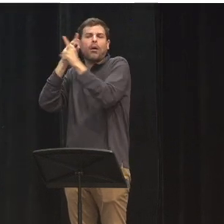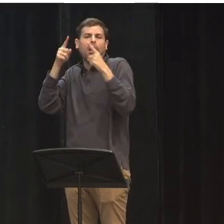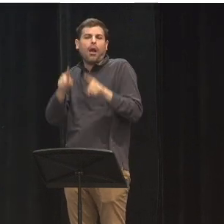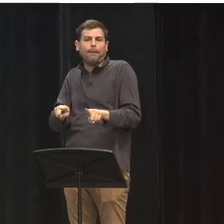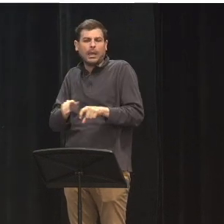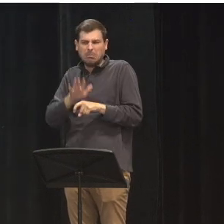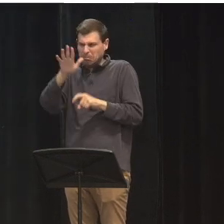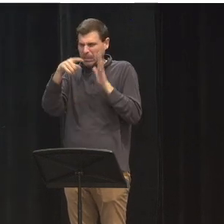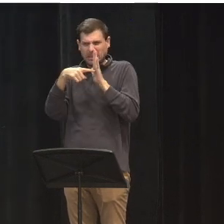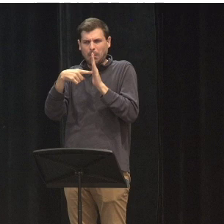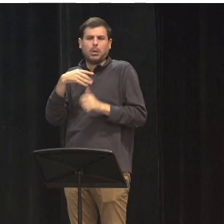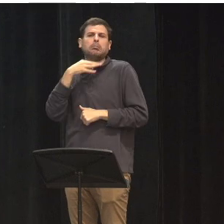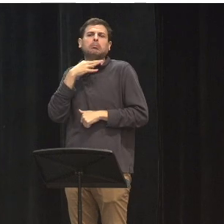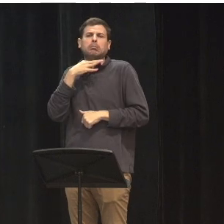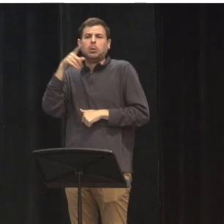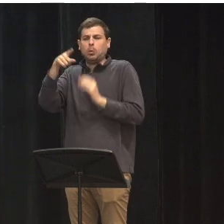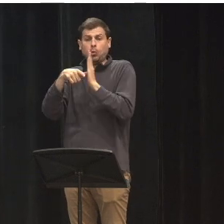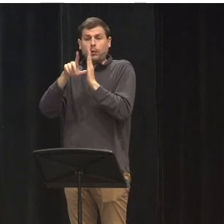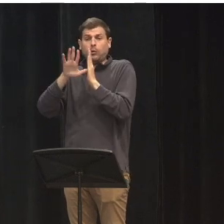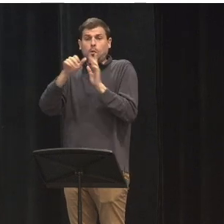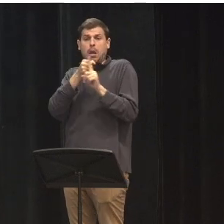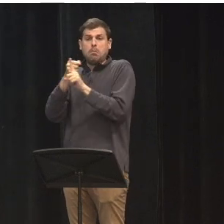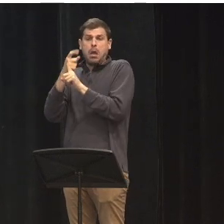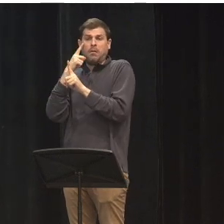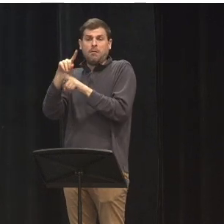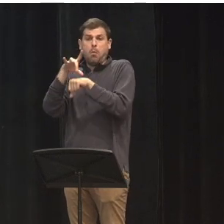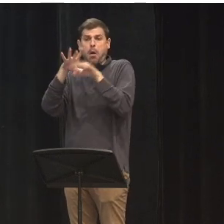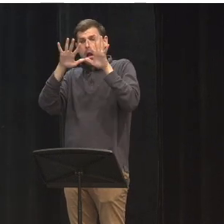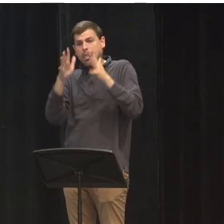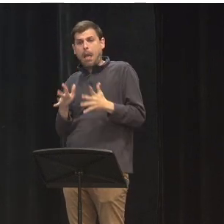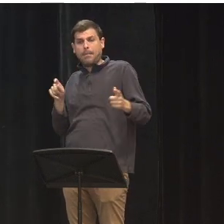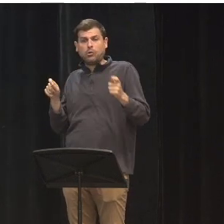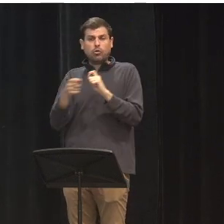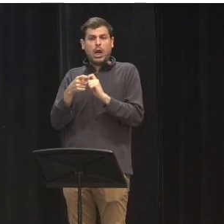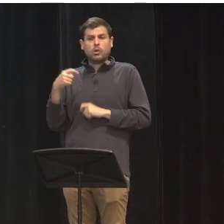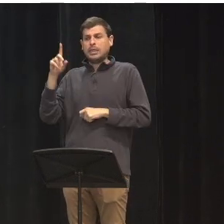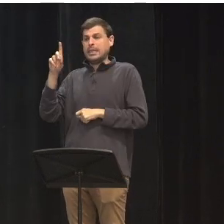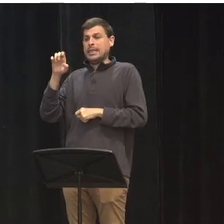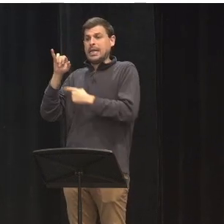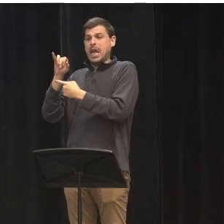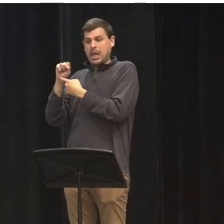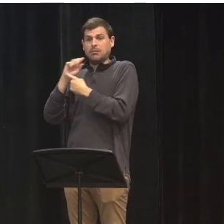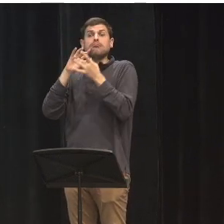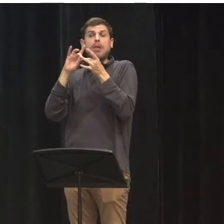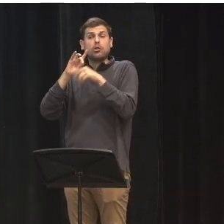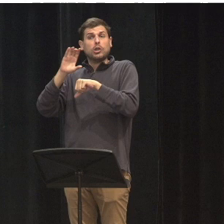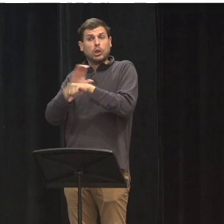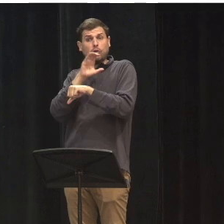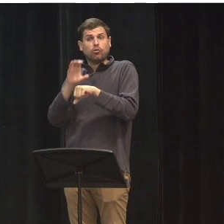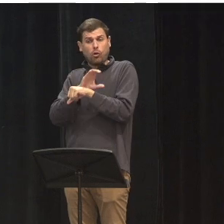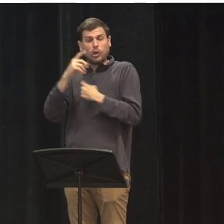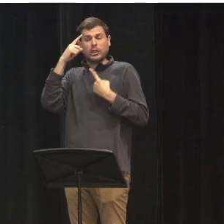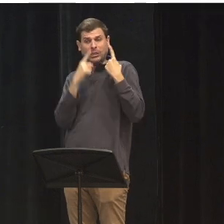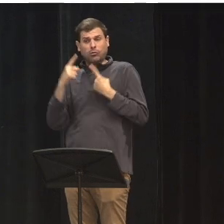For example, with regard to reviewing the project's effects on climate change, the DEIS addresses the impacts of construction, estimating